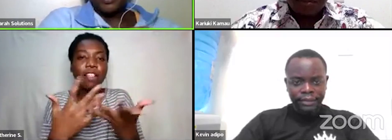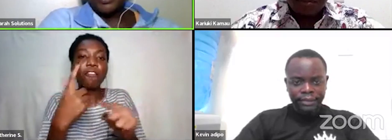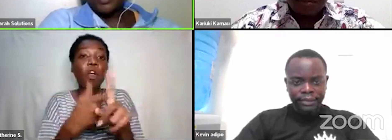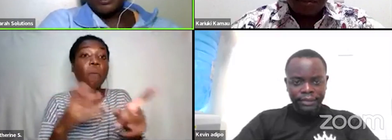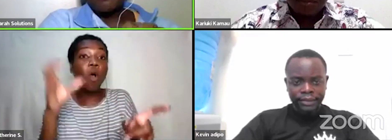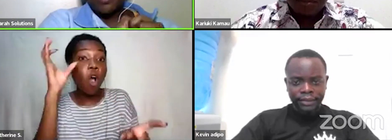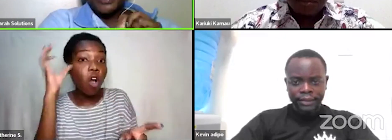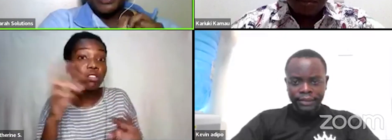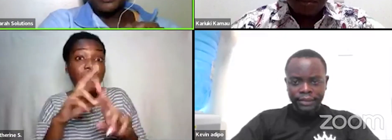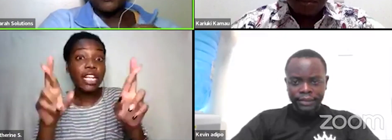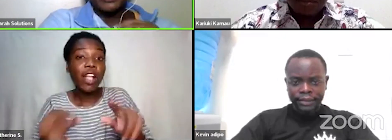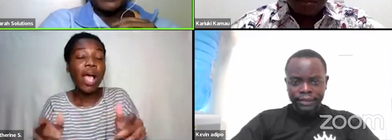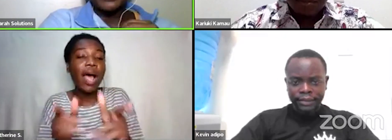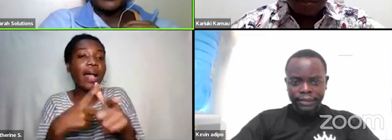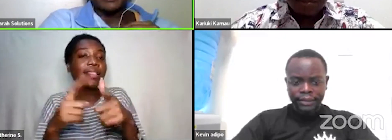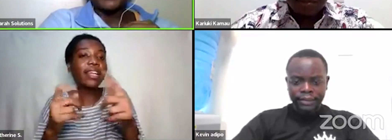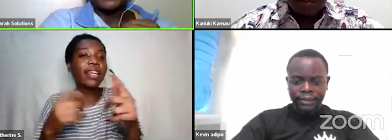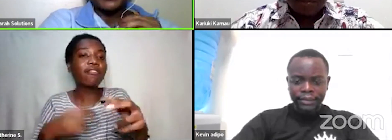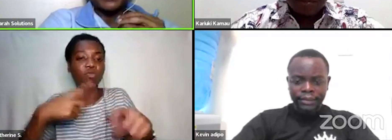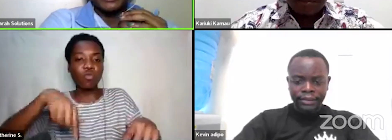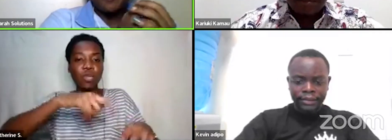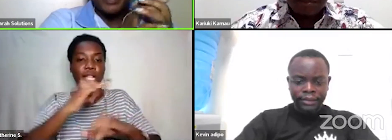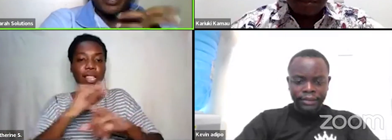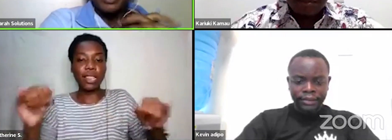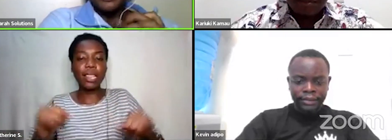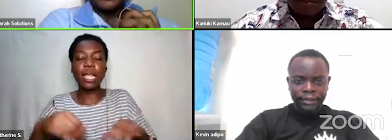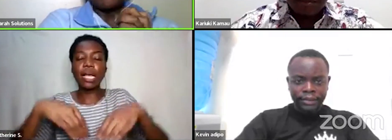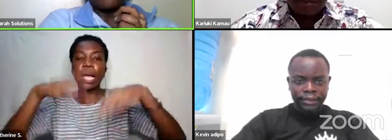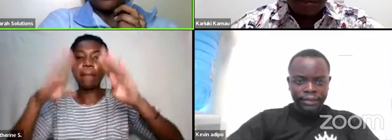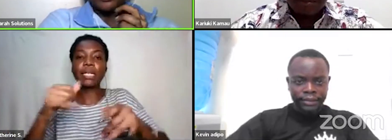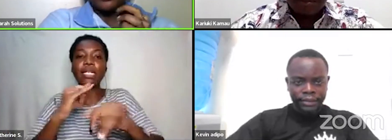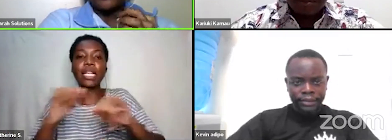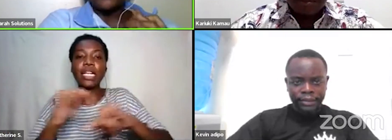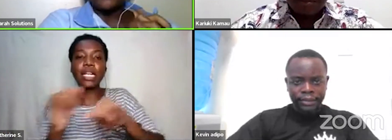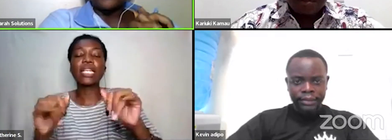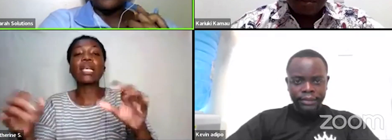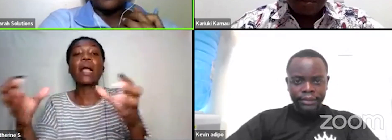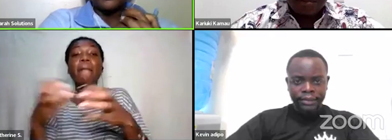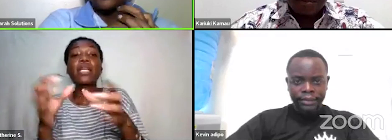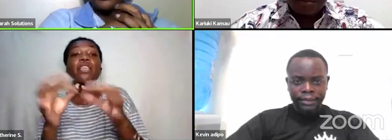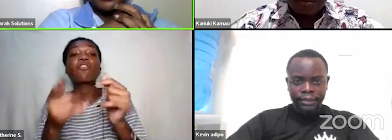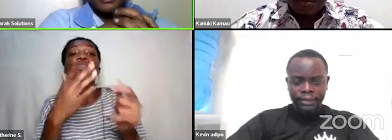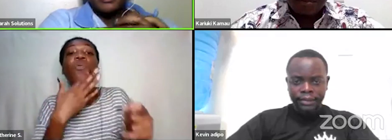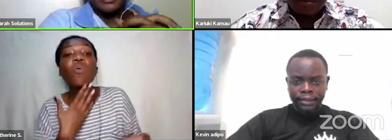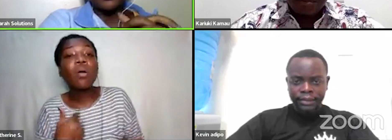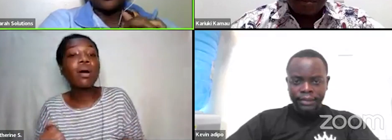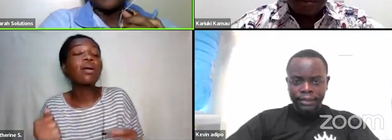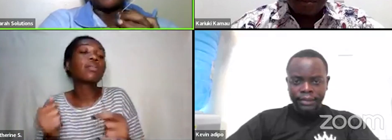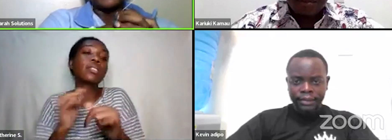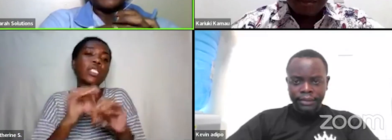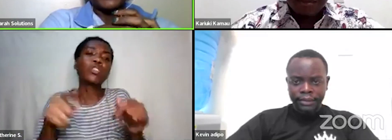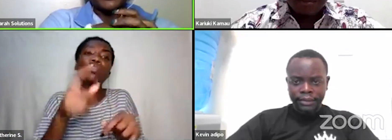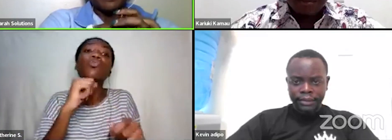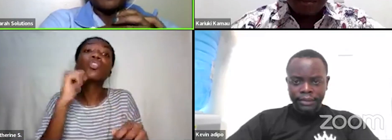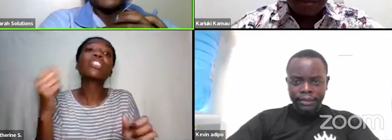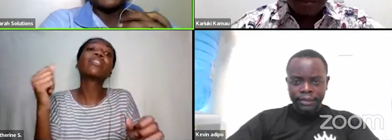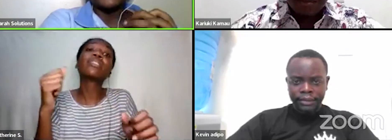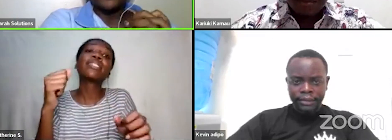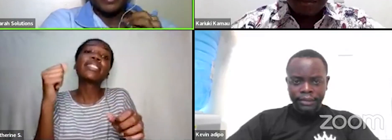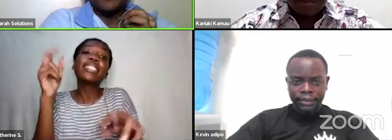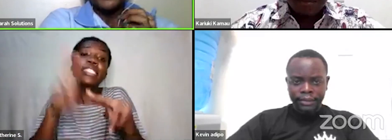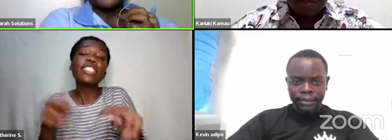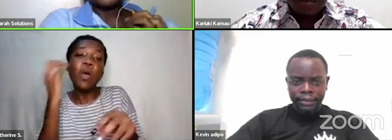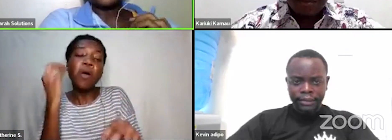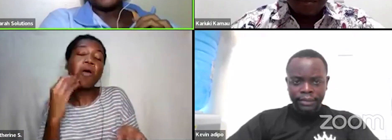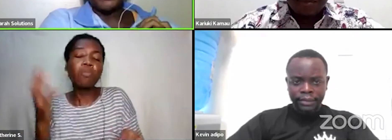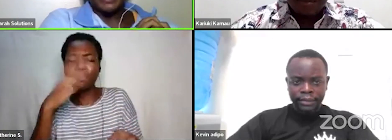And then we also have Wicklin. Wicklin is a carpet cleaning company. If you're looking to do not sit at home with a dirty carpet in